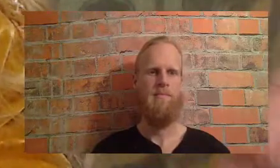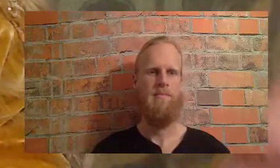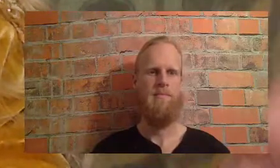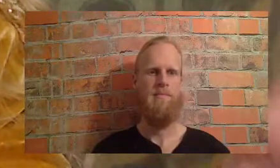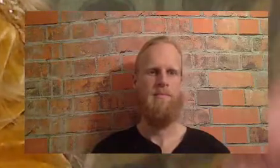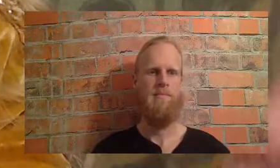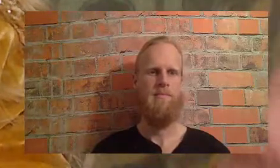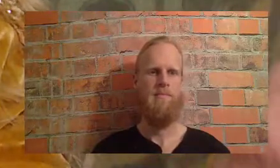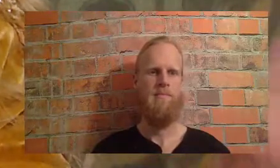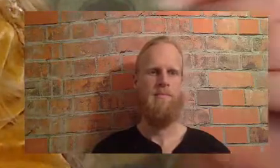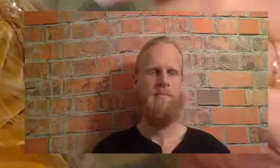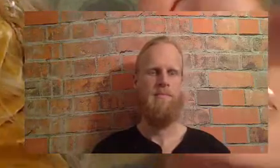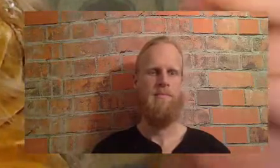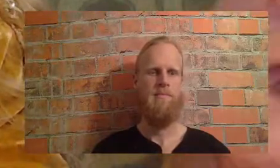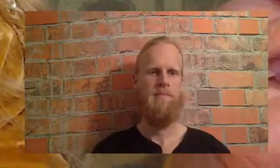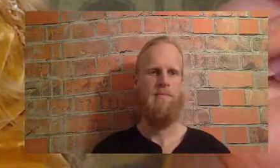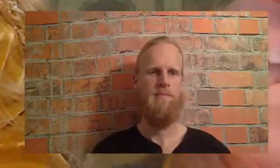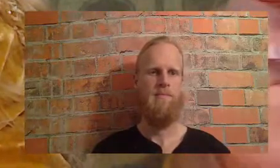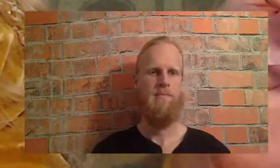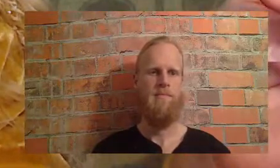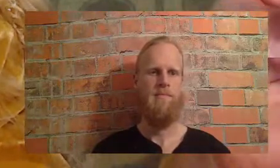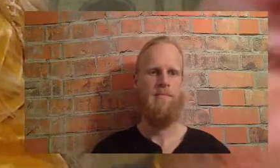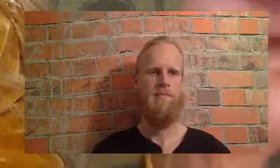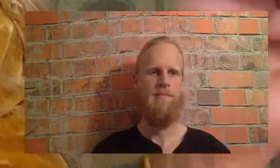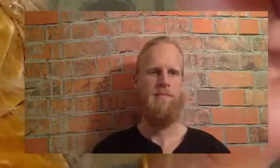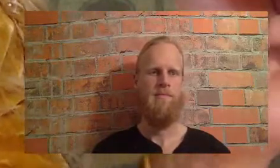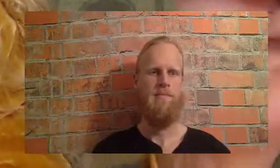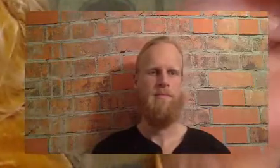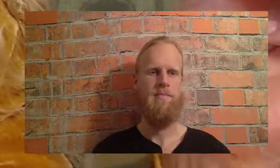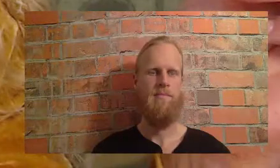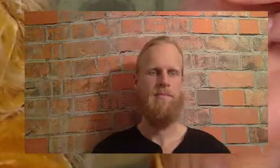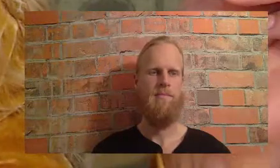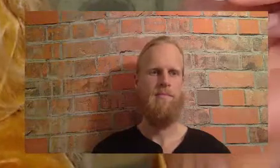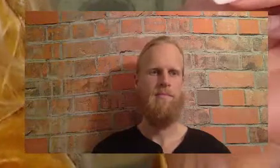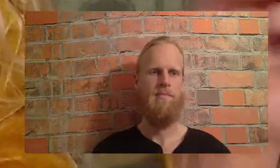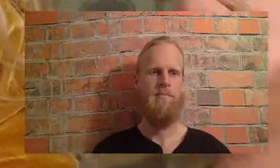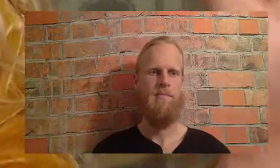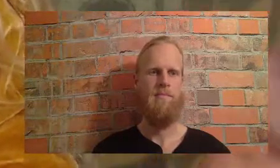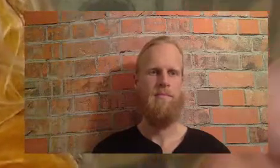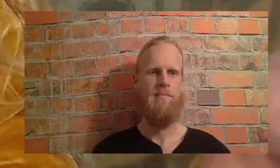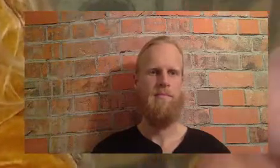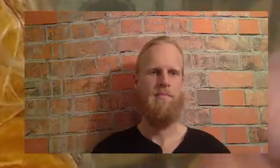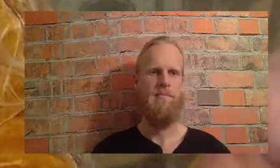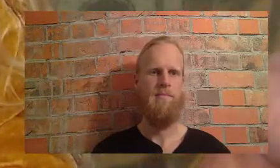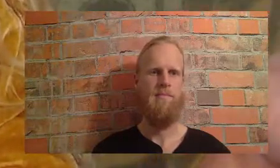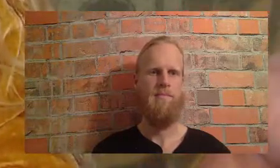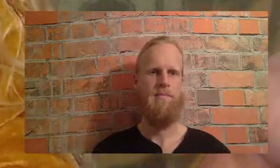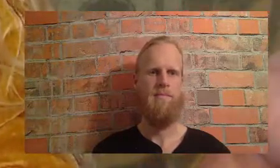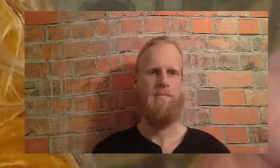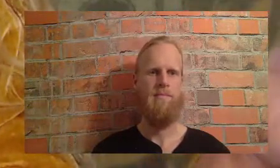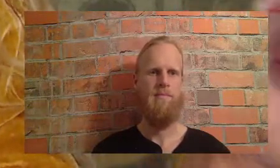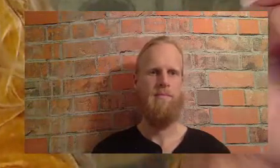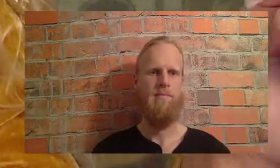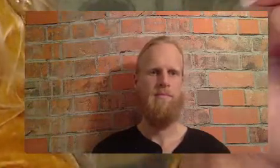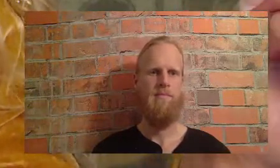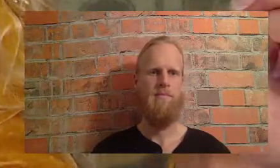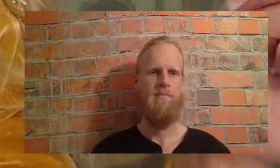and hashtag us with 10,000 tapping, just the number, no comma, and